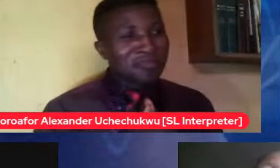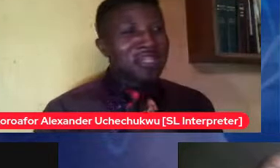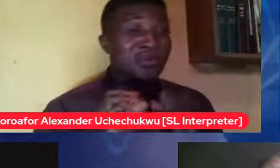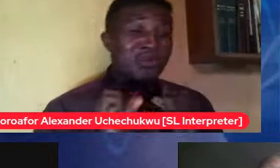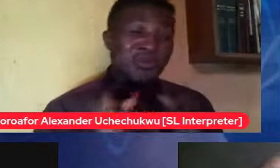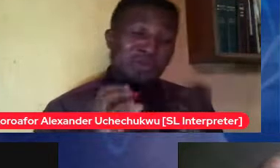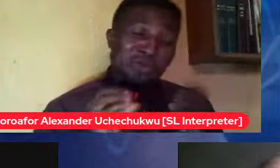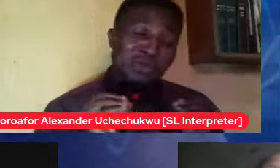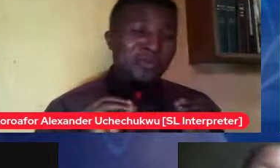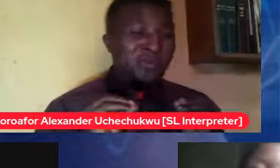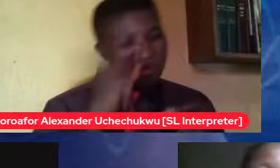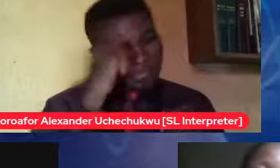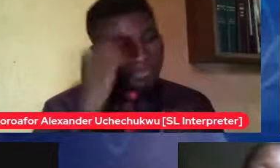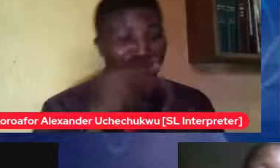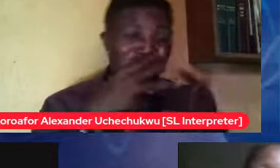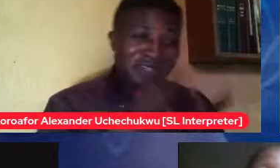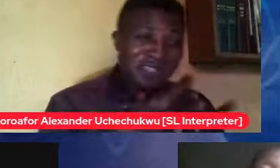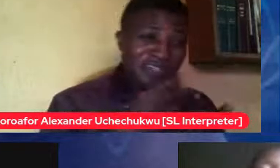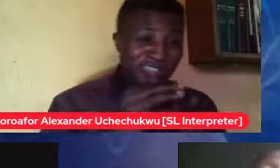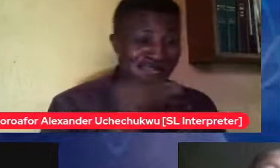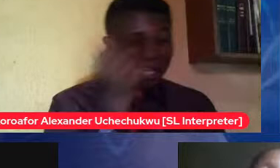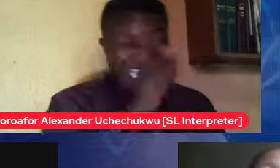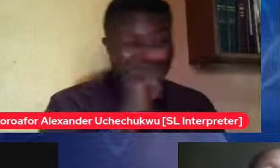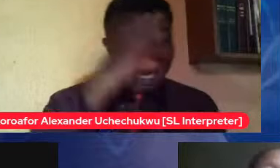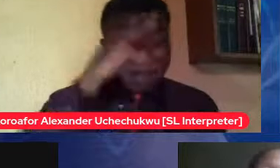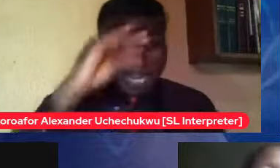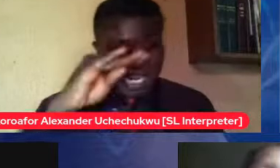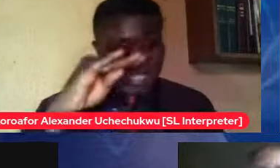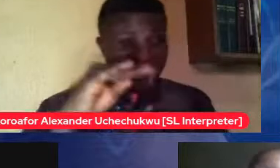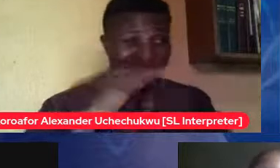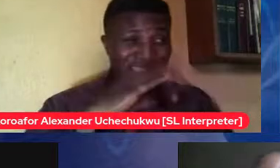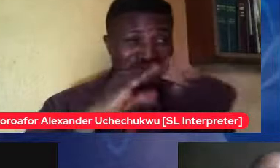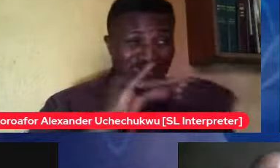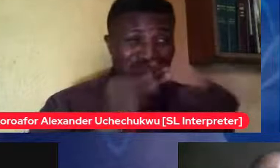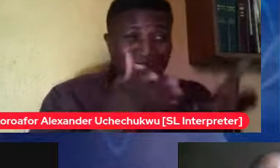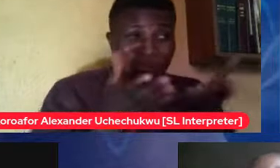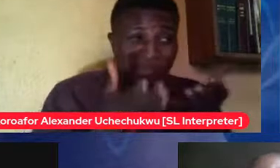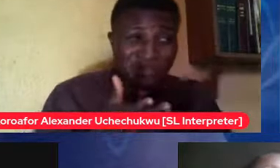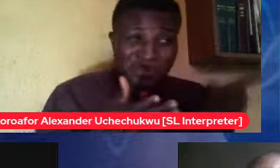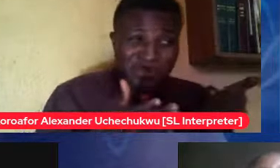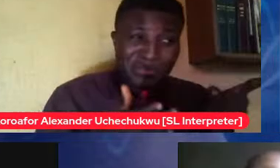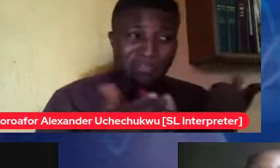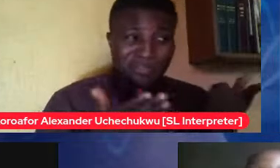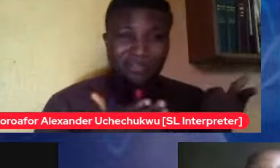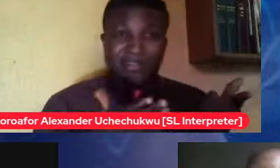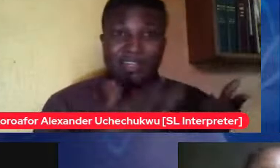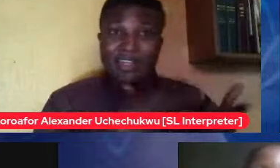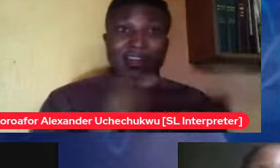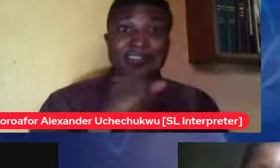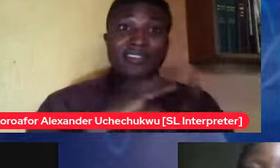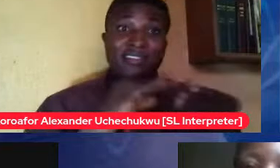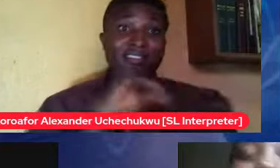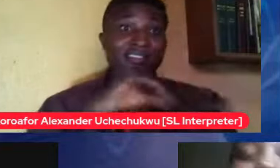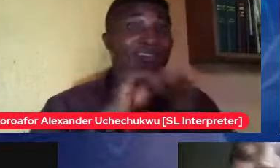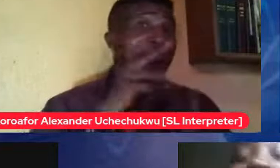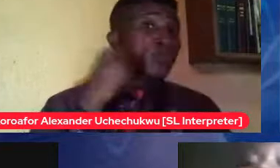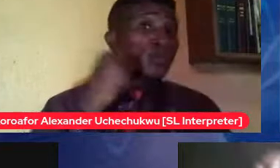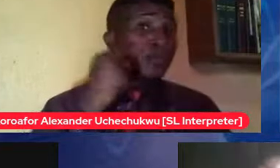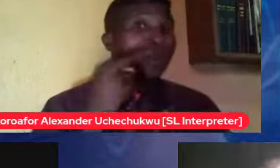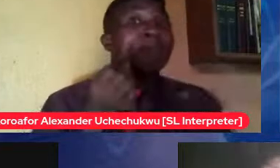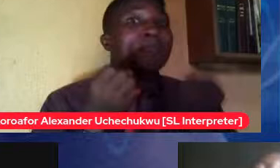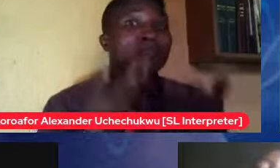you are see any man that just says is interested in you you are not the type of person and she said this thing in yoruba so i'm trying so a lot of things are getting lost in translation